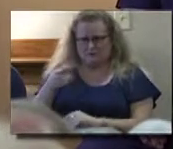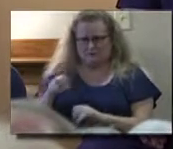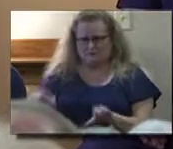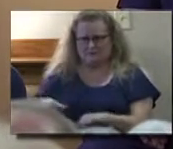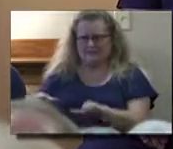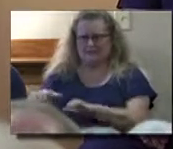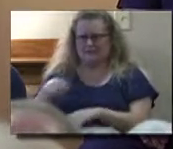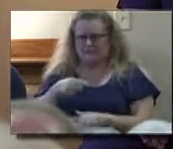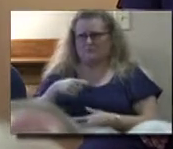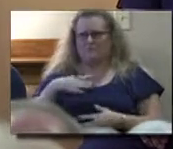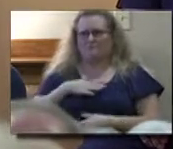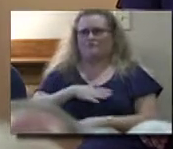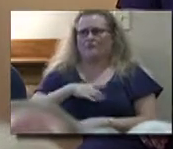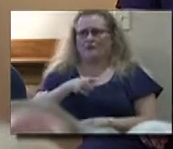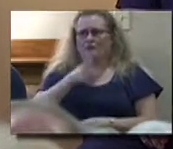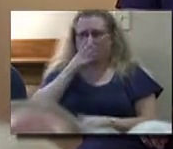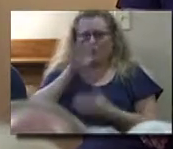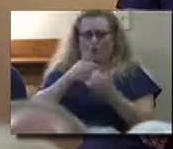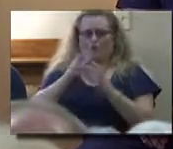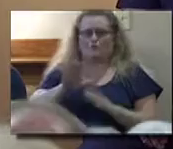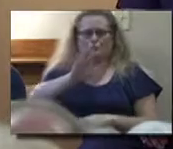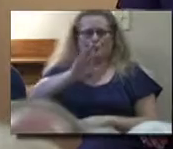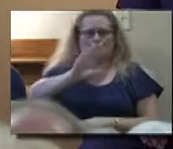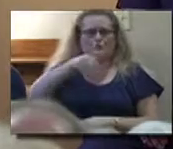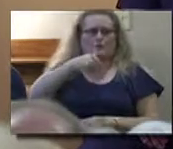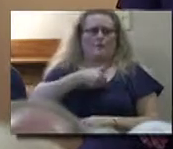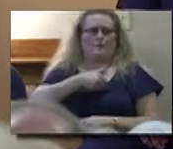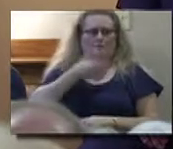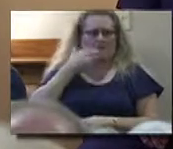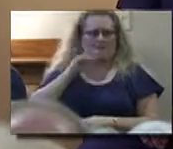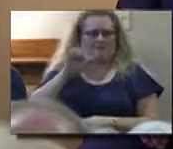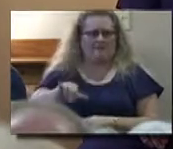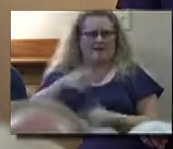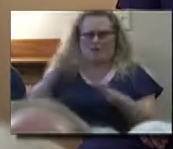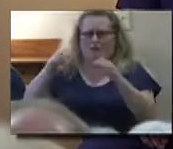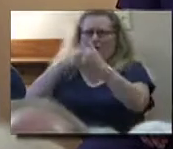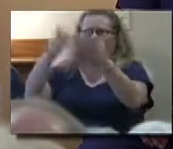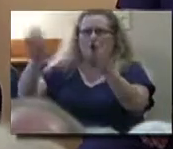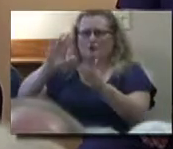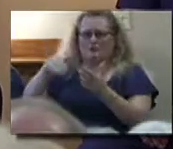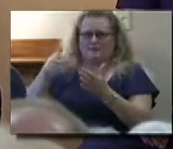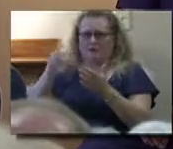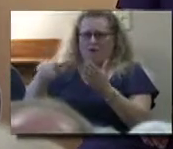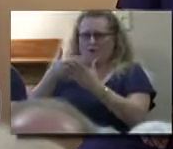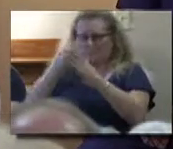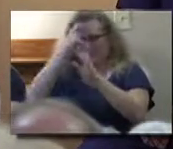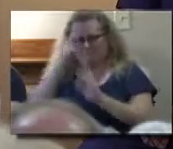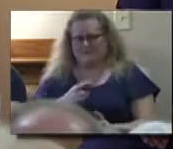She was afraid that she was going to lose her soul because of that crime. She had already lost all respect for herself.